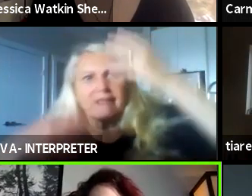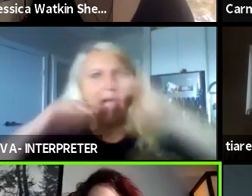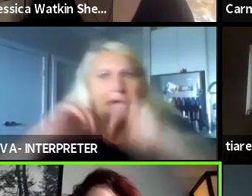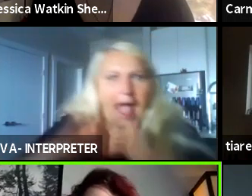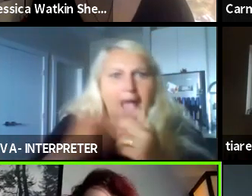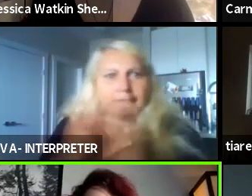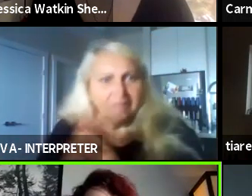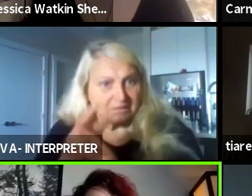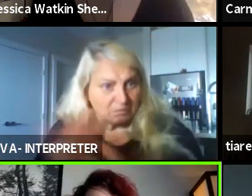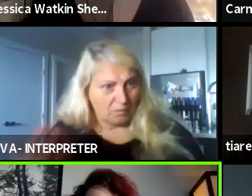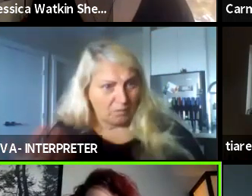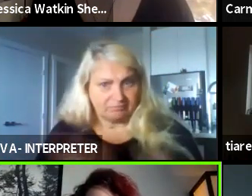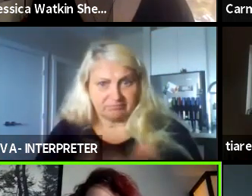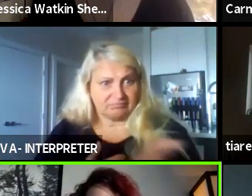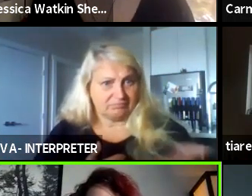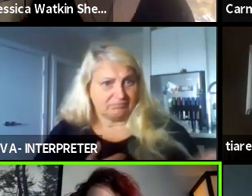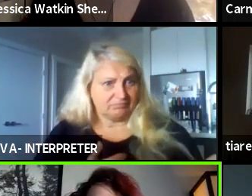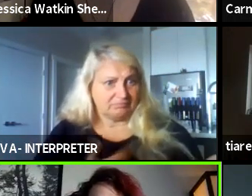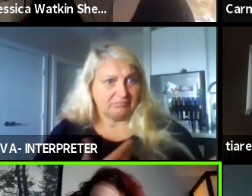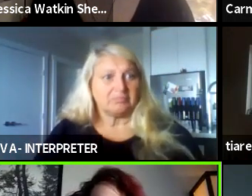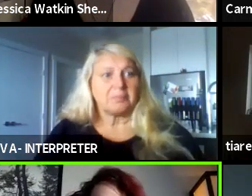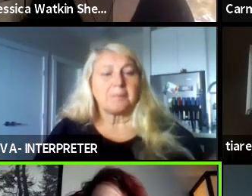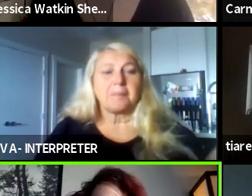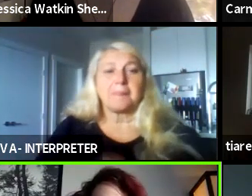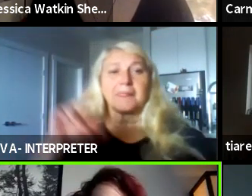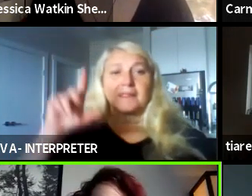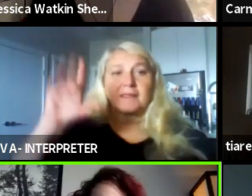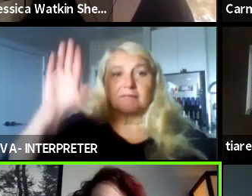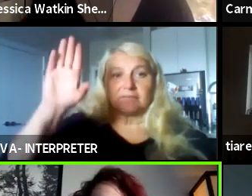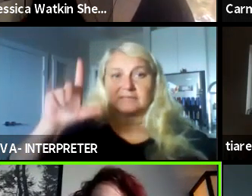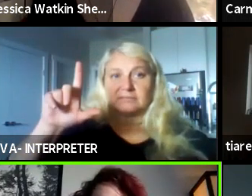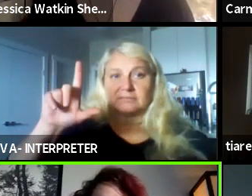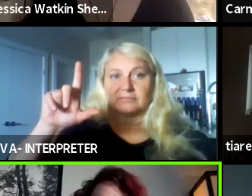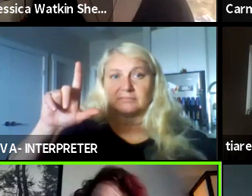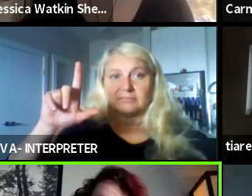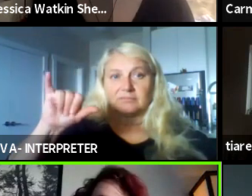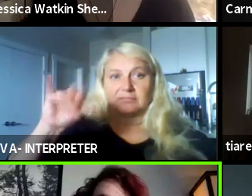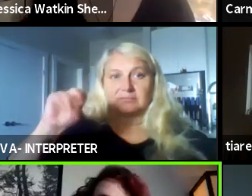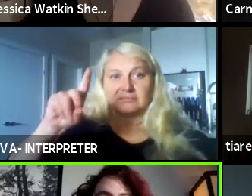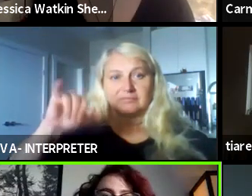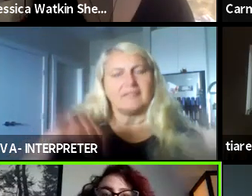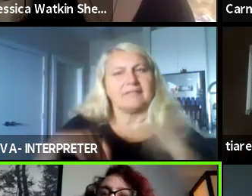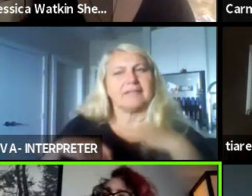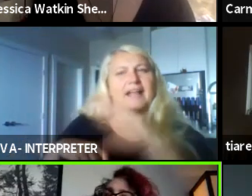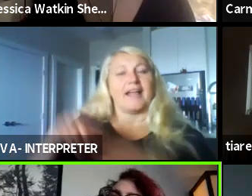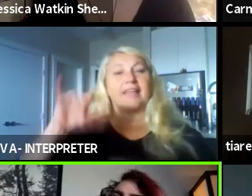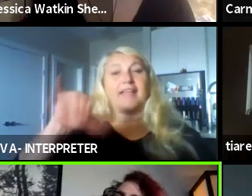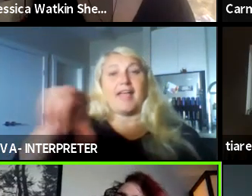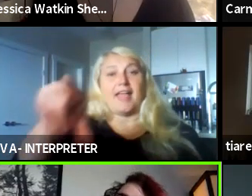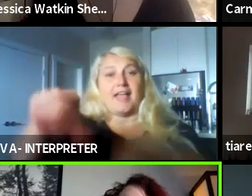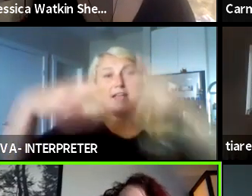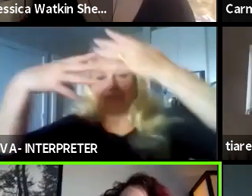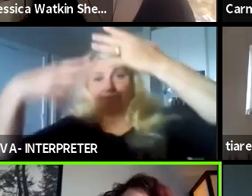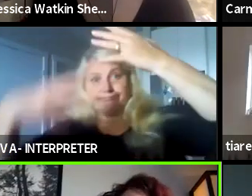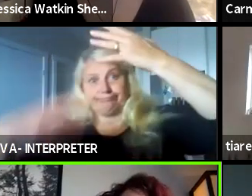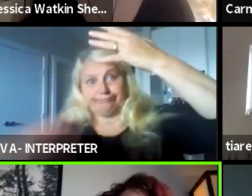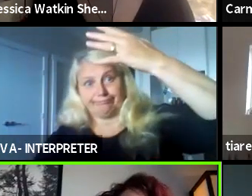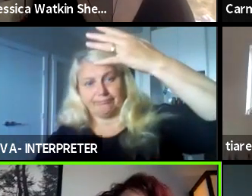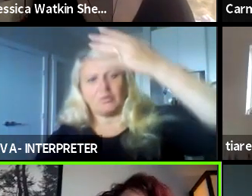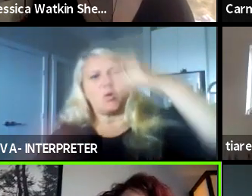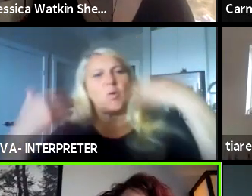Maybe I can just throw in something that I really like about the breadth of questions is that to me, the whole thing is